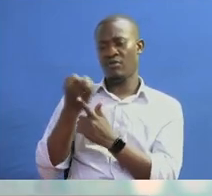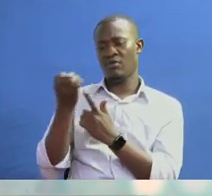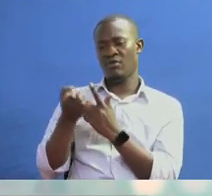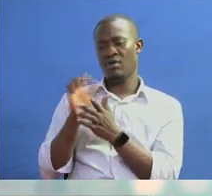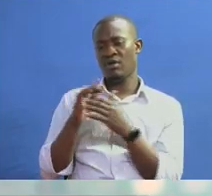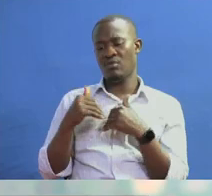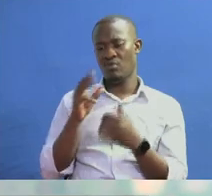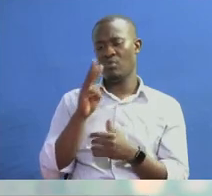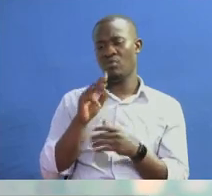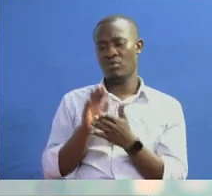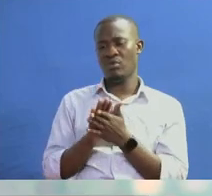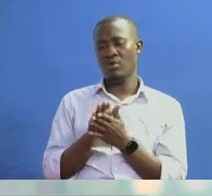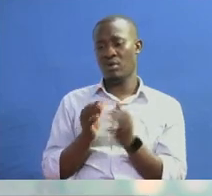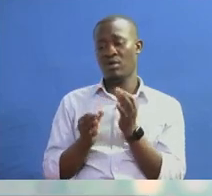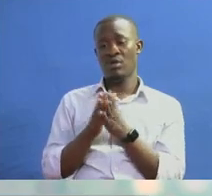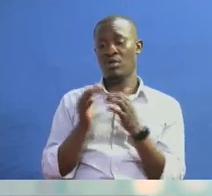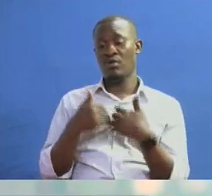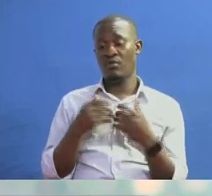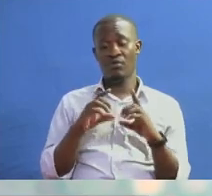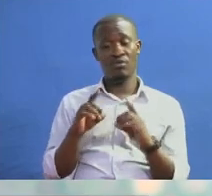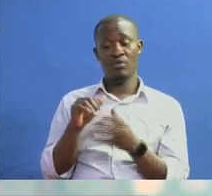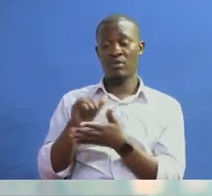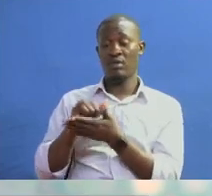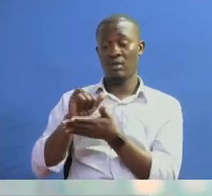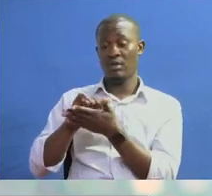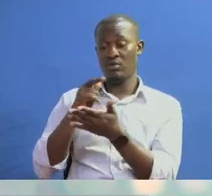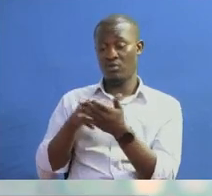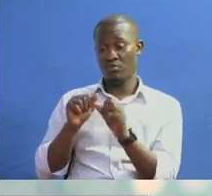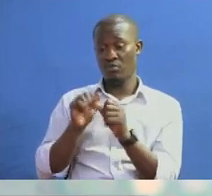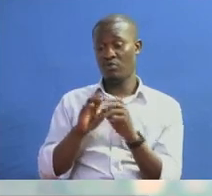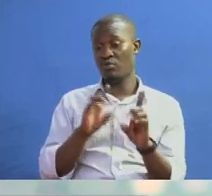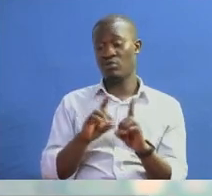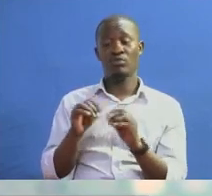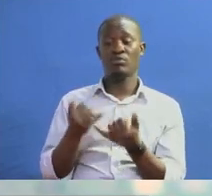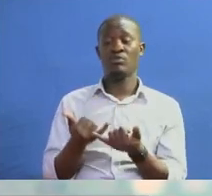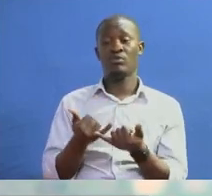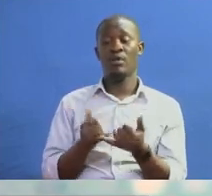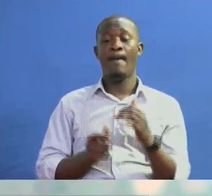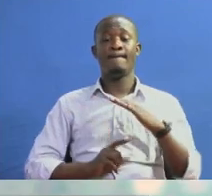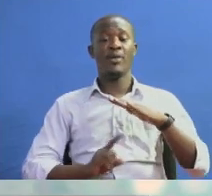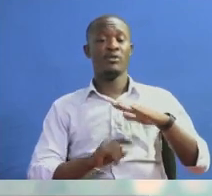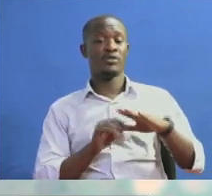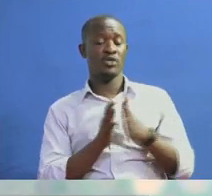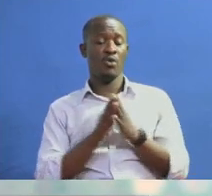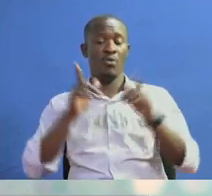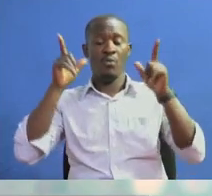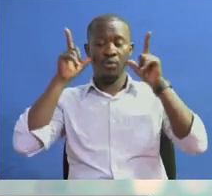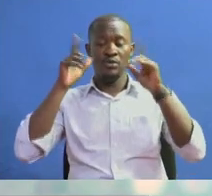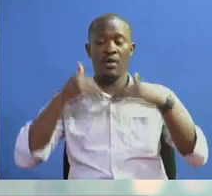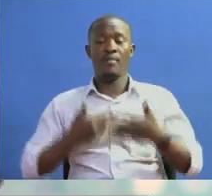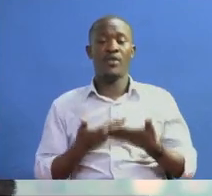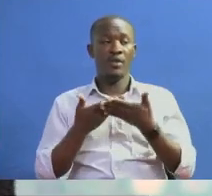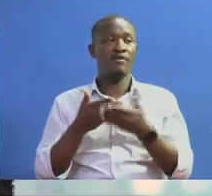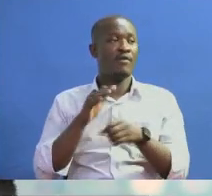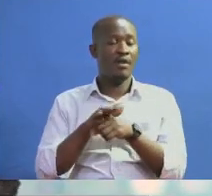the soil. If we would have been doing that, and that is what you should be doing, mm-hmm. because the Ministry of Livestock and Agriculture has been allocated a lot